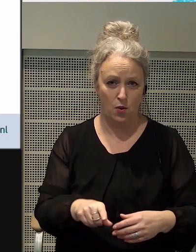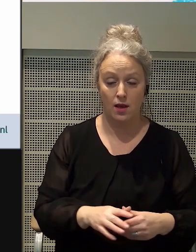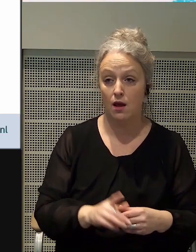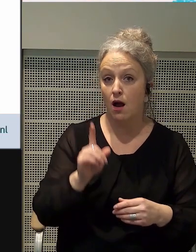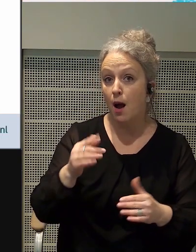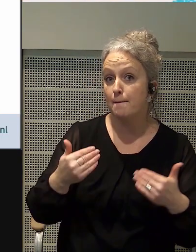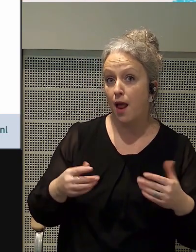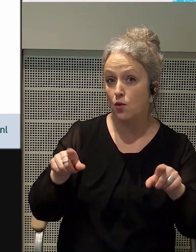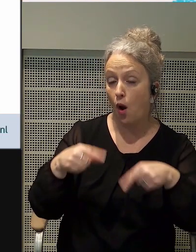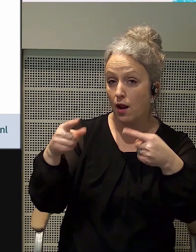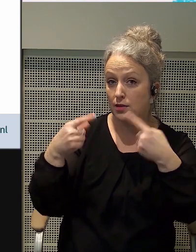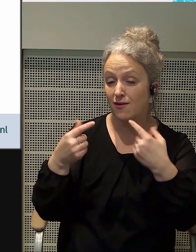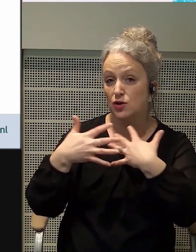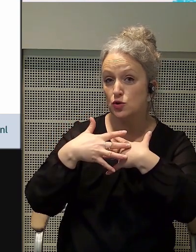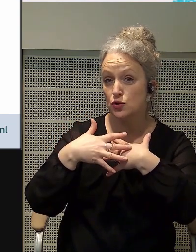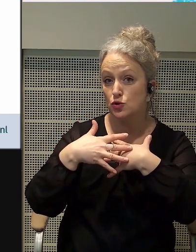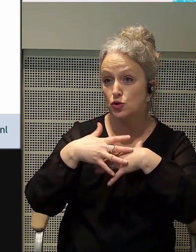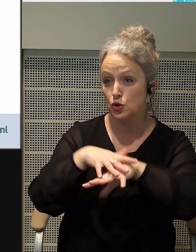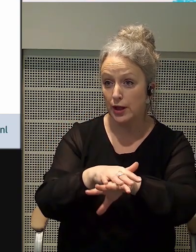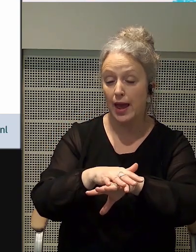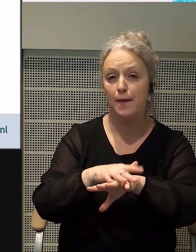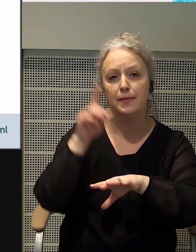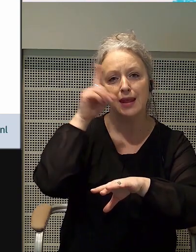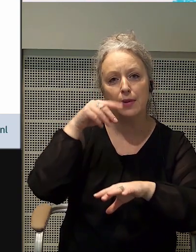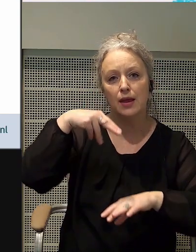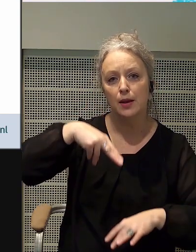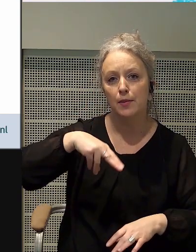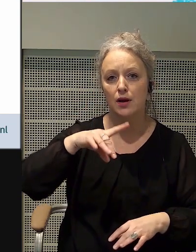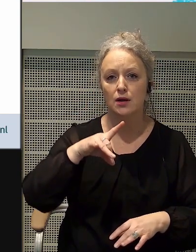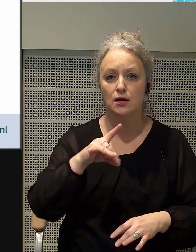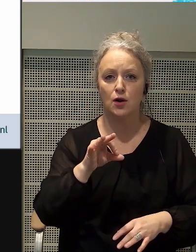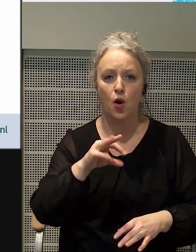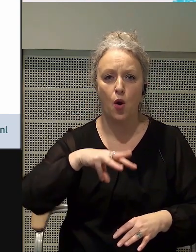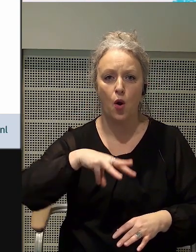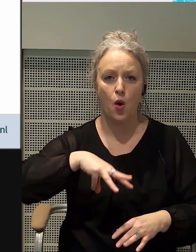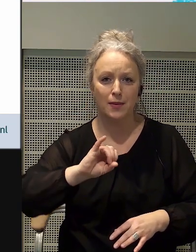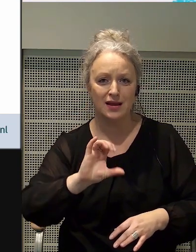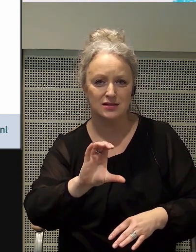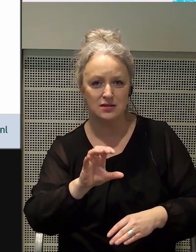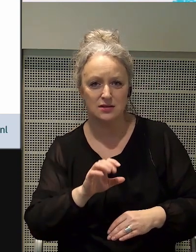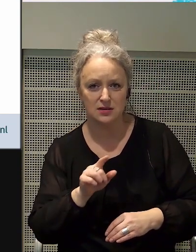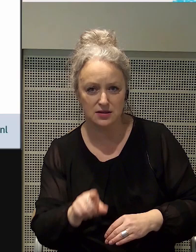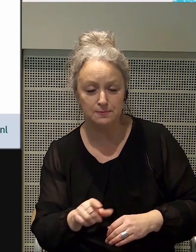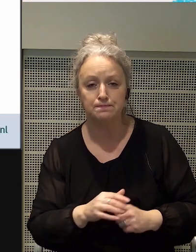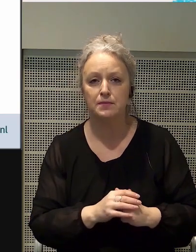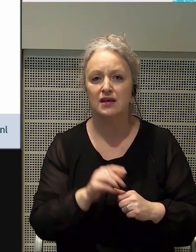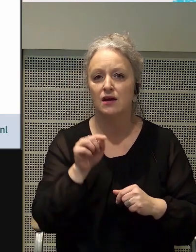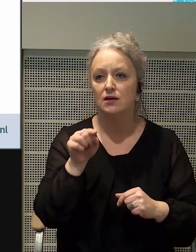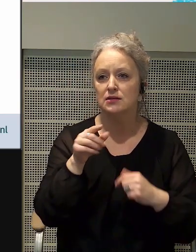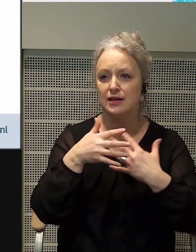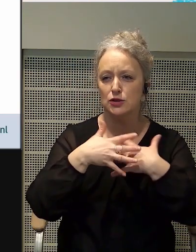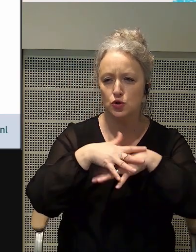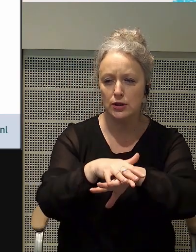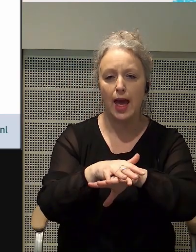is a system looking at generic patient-reported outcomes. The PROMISE comes from Patient-Reported